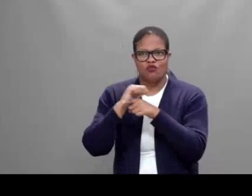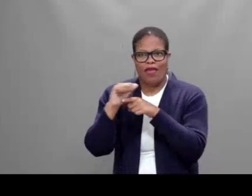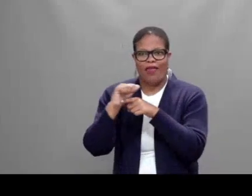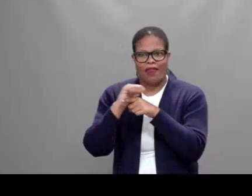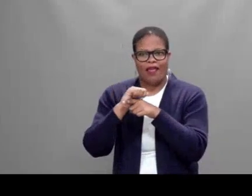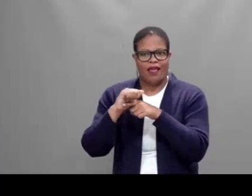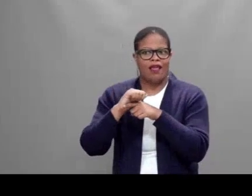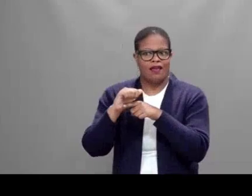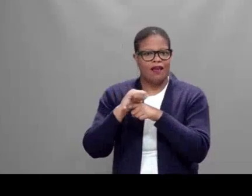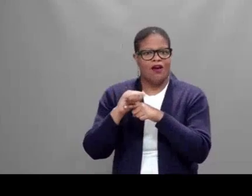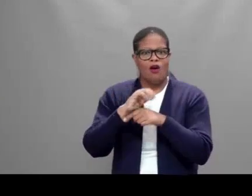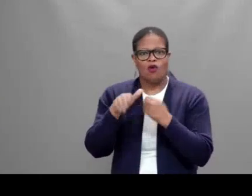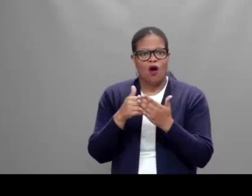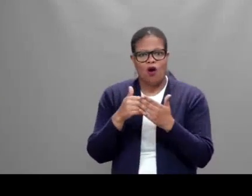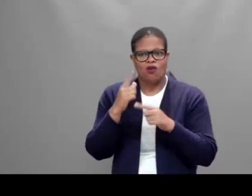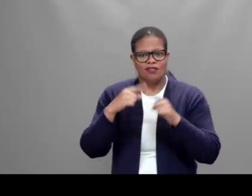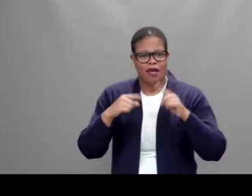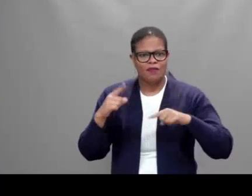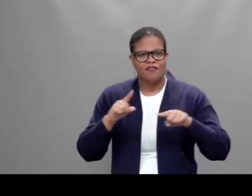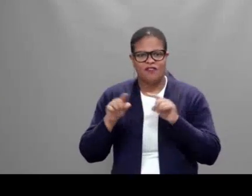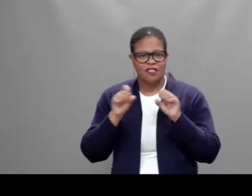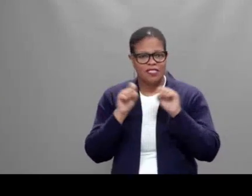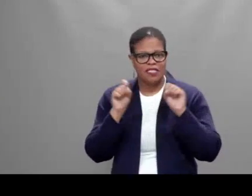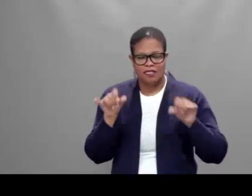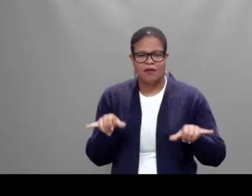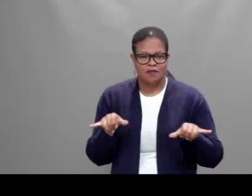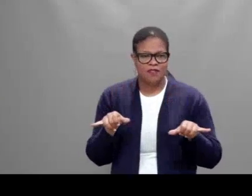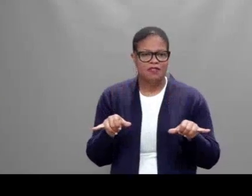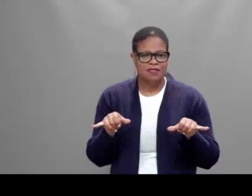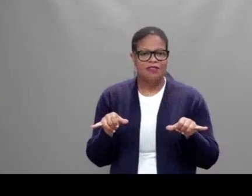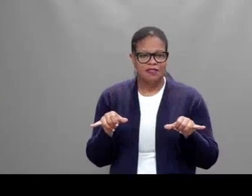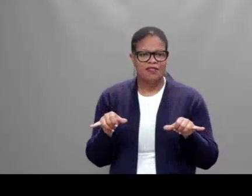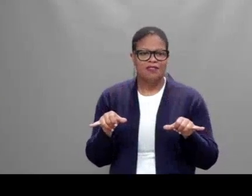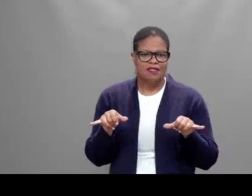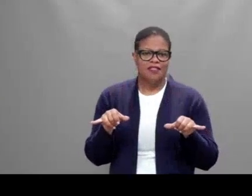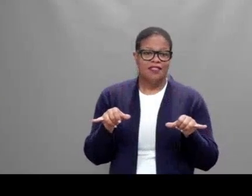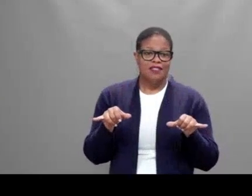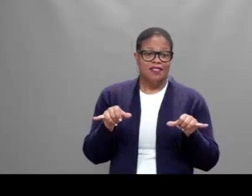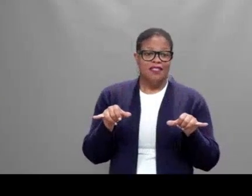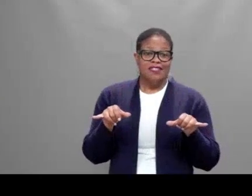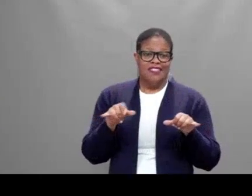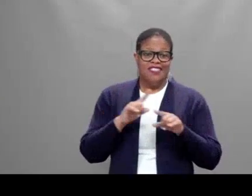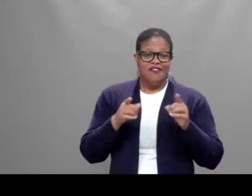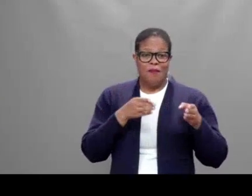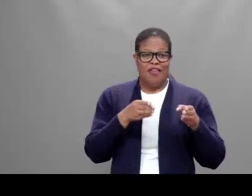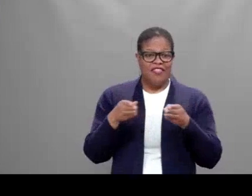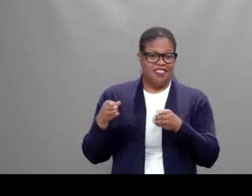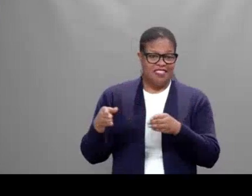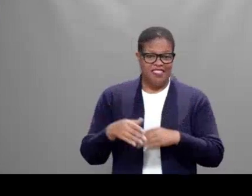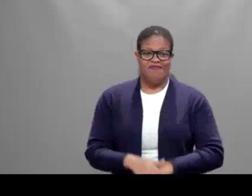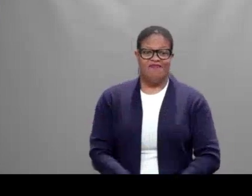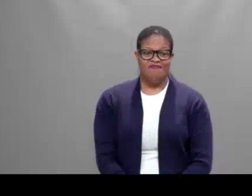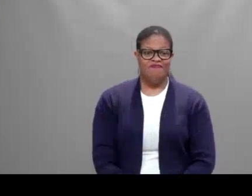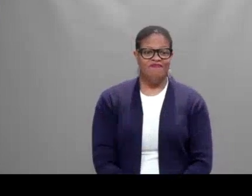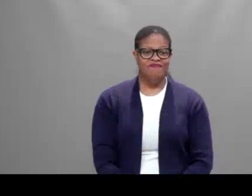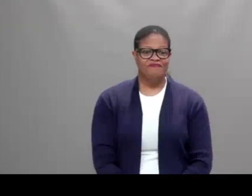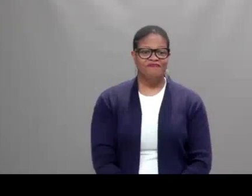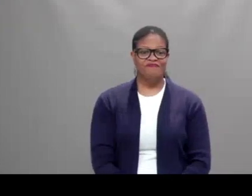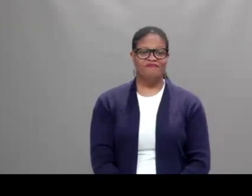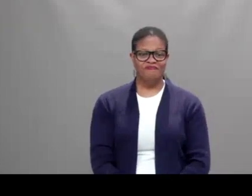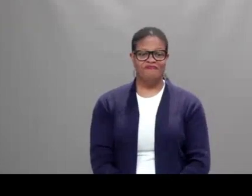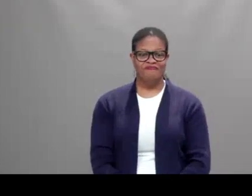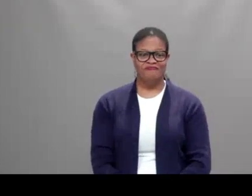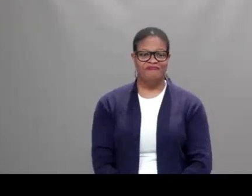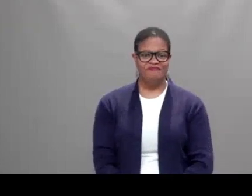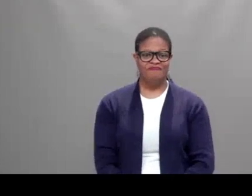trained on all types of different systems and methods of doing things. Mr. Chairman,